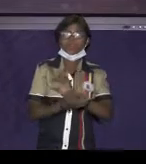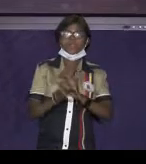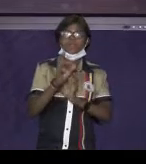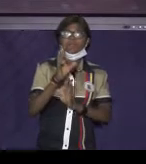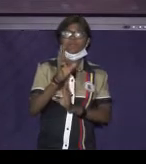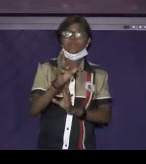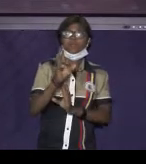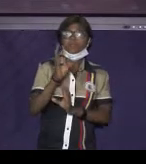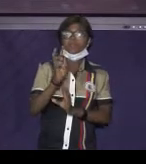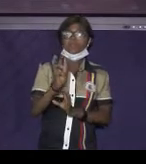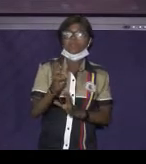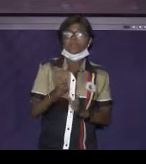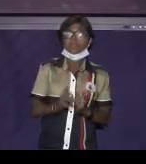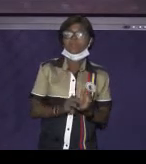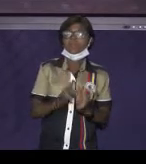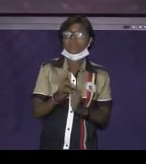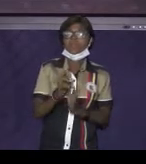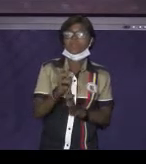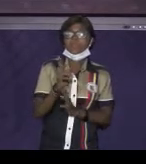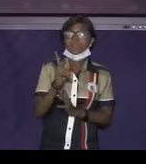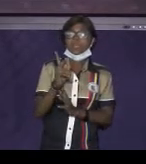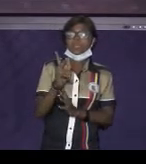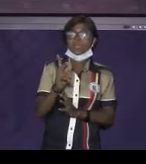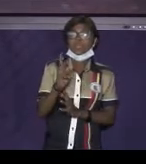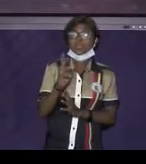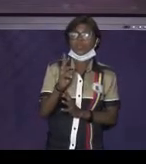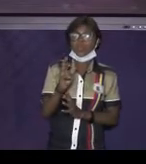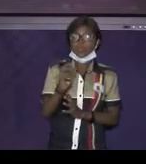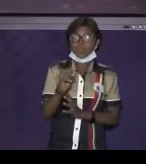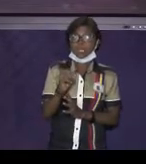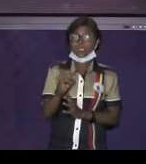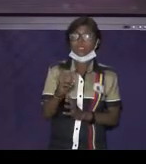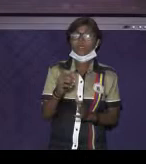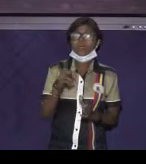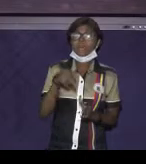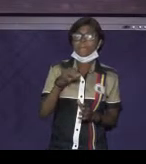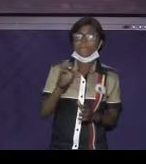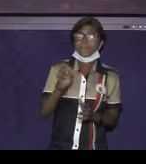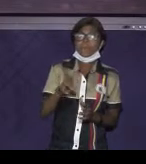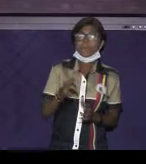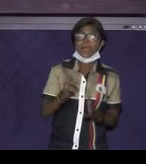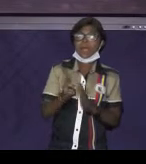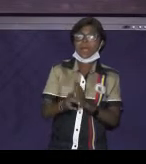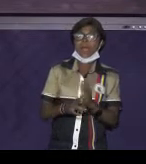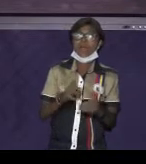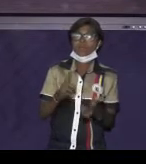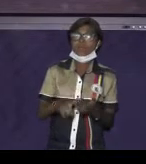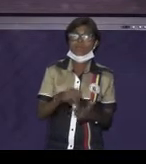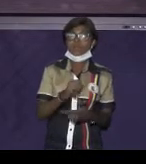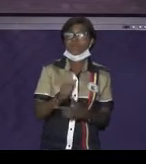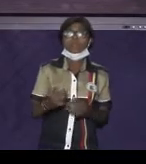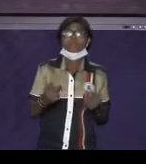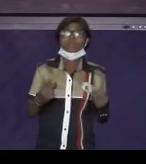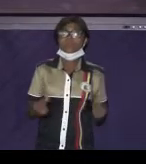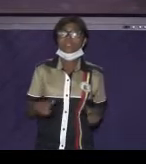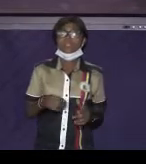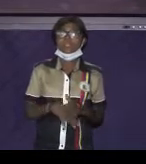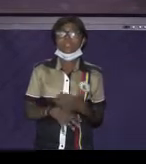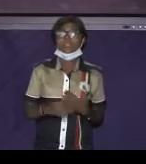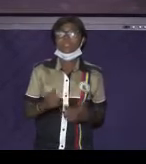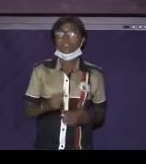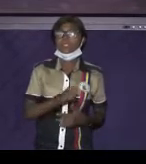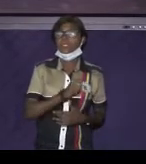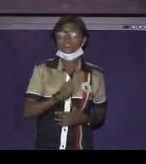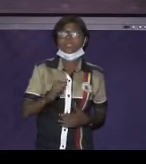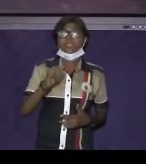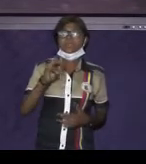in meters per second. The same speed, but we can express it in different ways. Either we leave it as meters per second